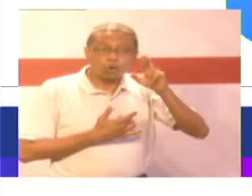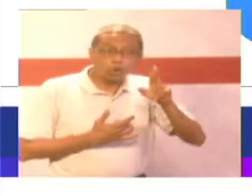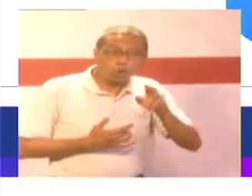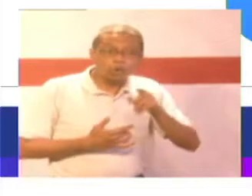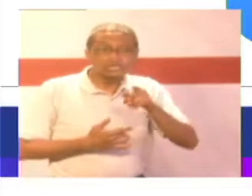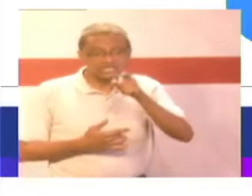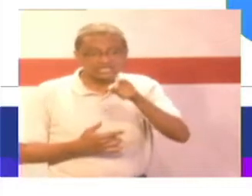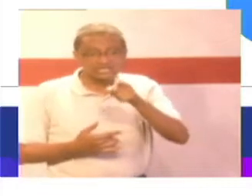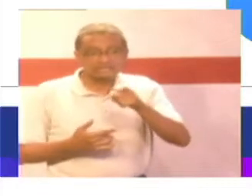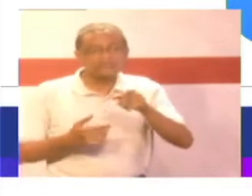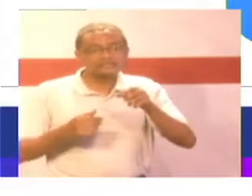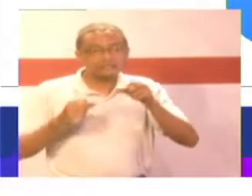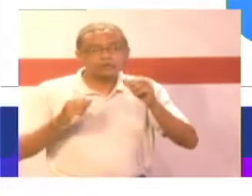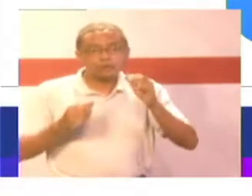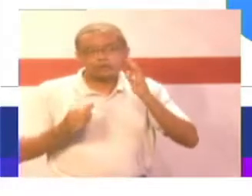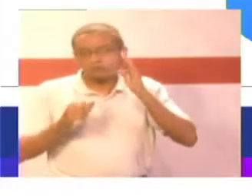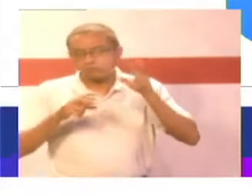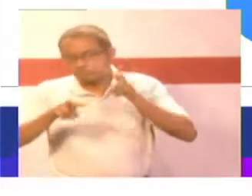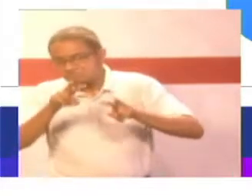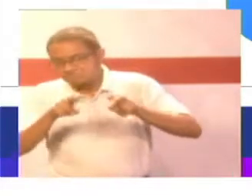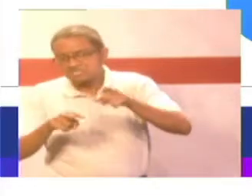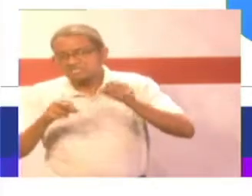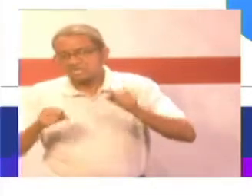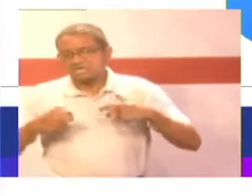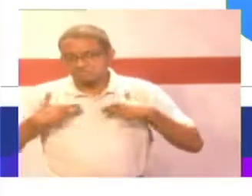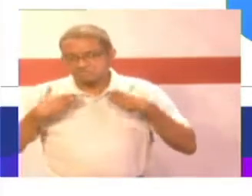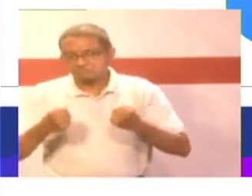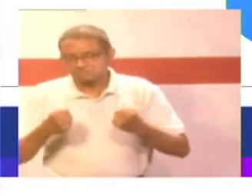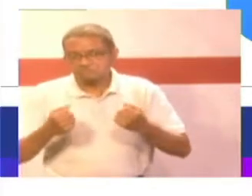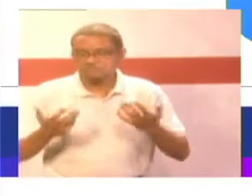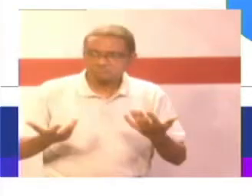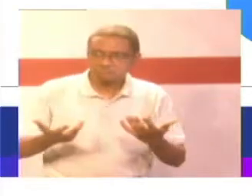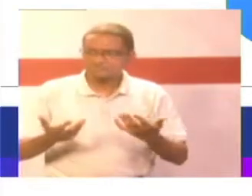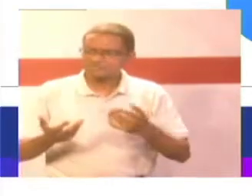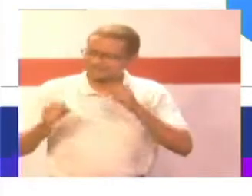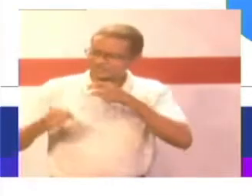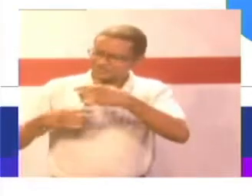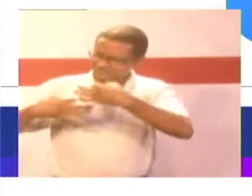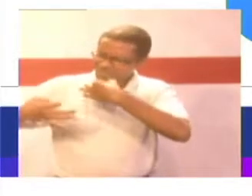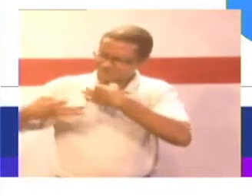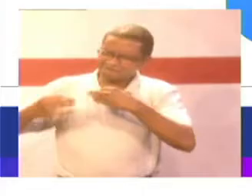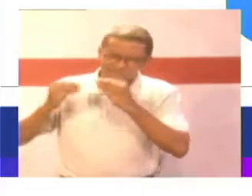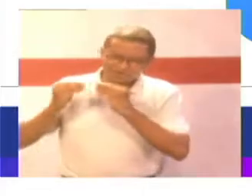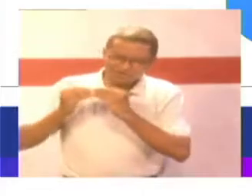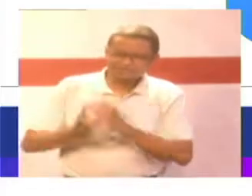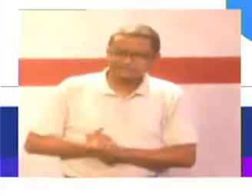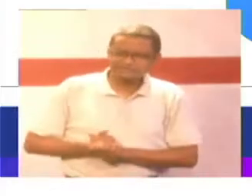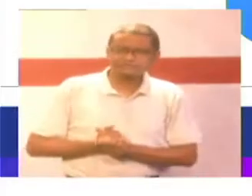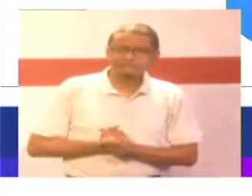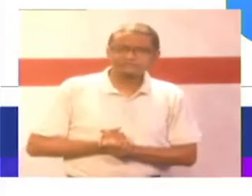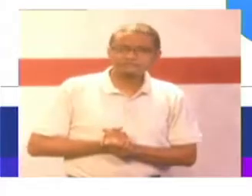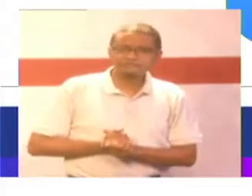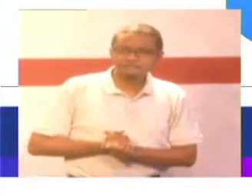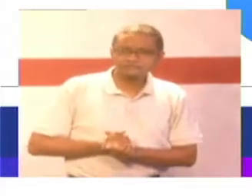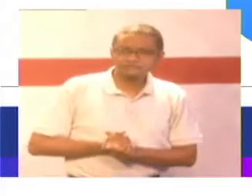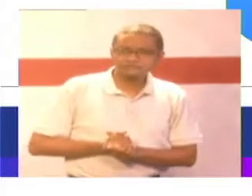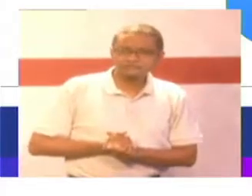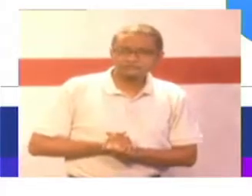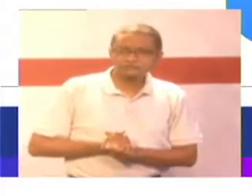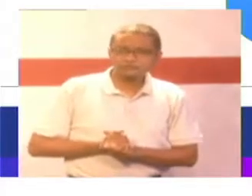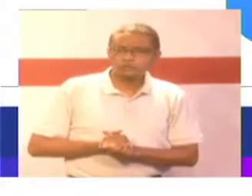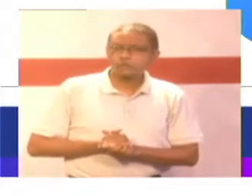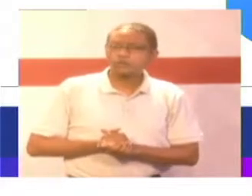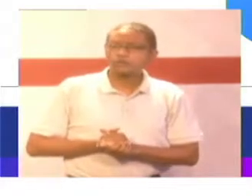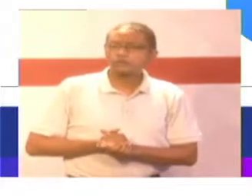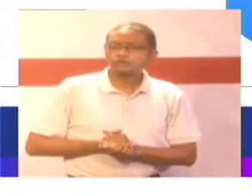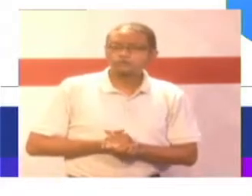Does vaccination status have anything at all to do with that? Just delve a little bit into that for me. And I would have